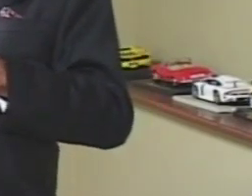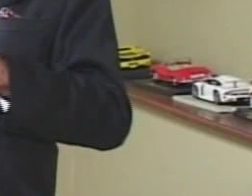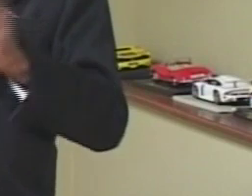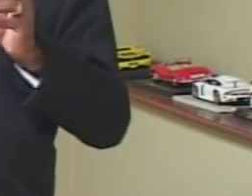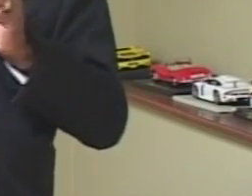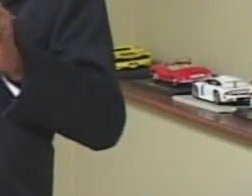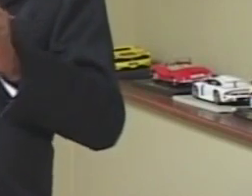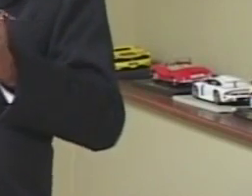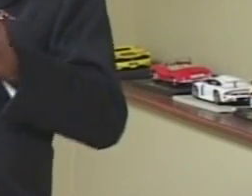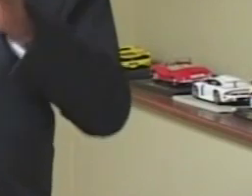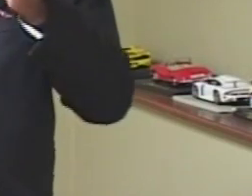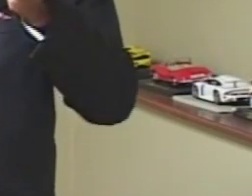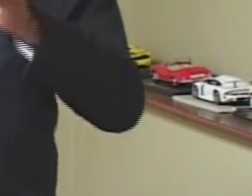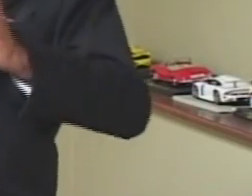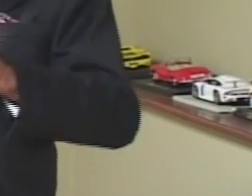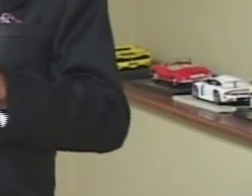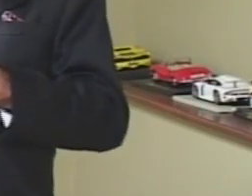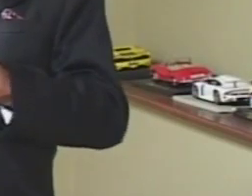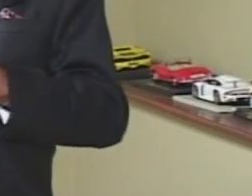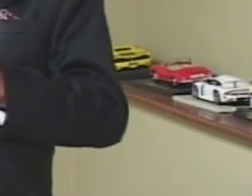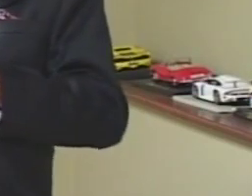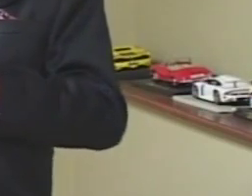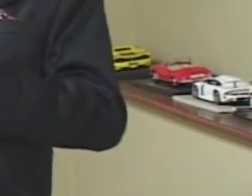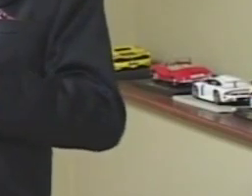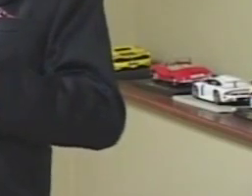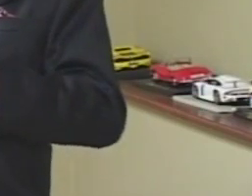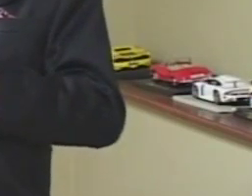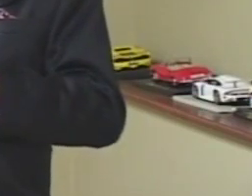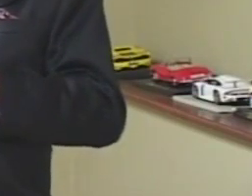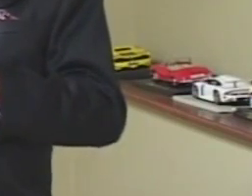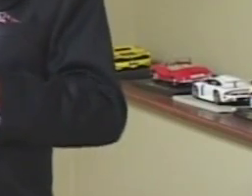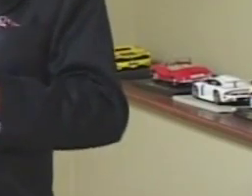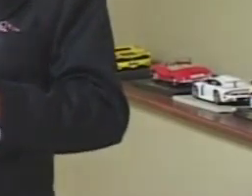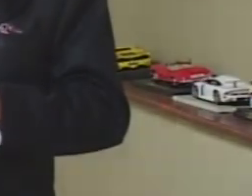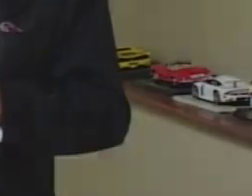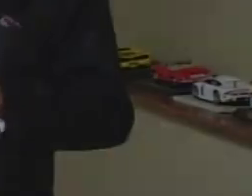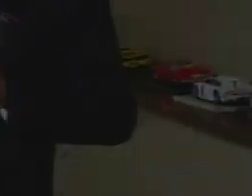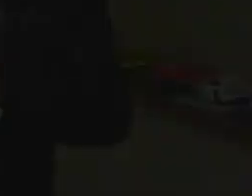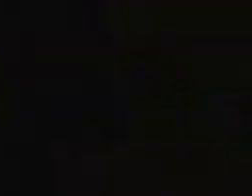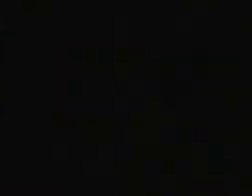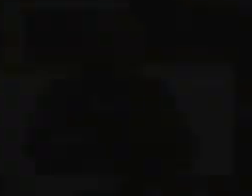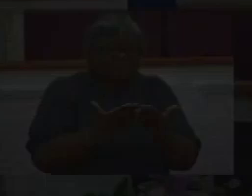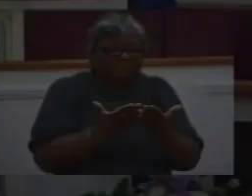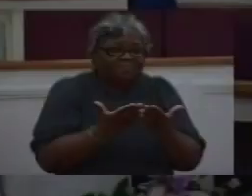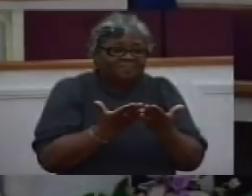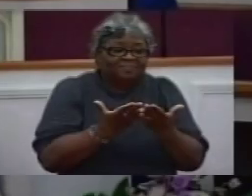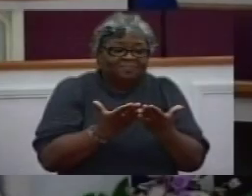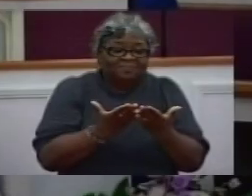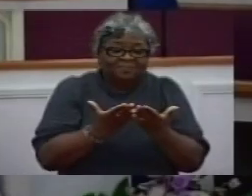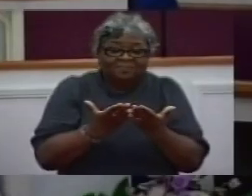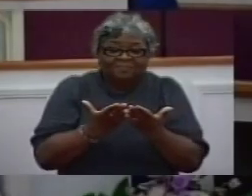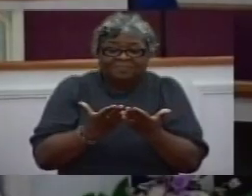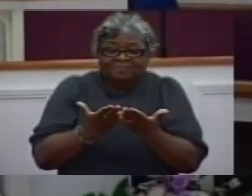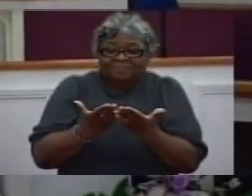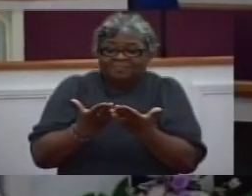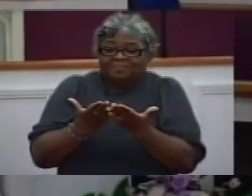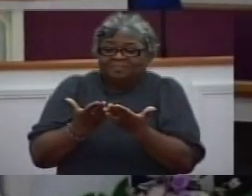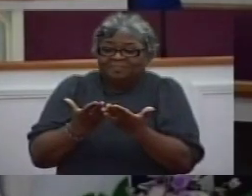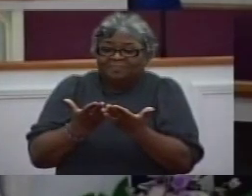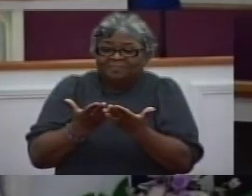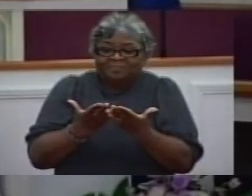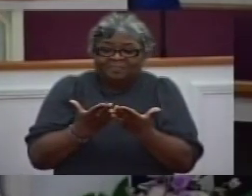and let us talk about in detail the elect of God. If you have your Bible, let's go